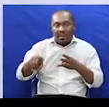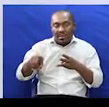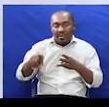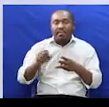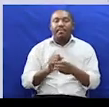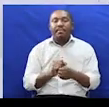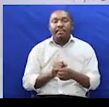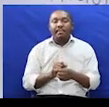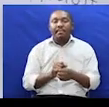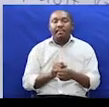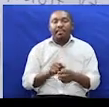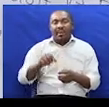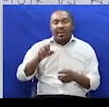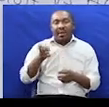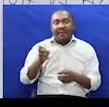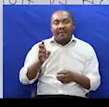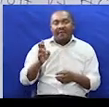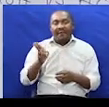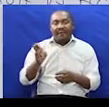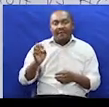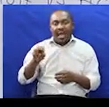POP, phenolphthalein.